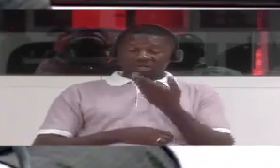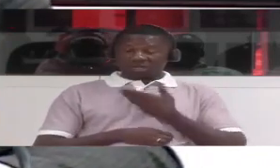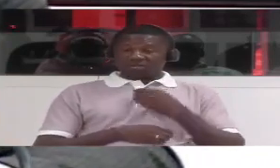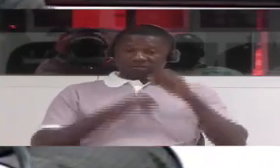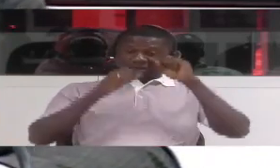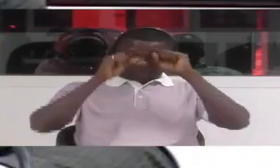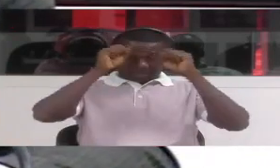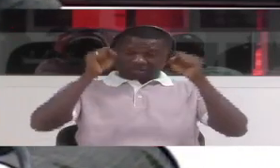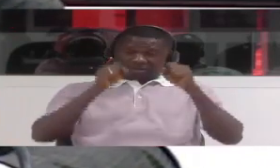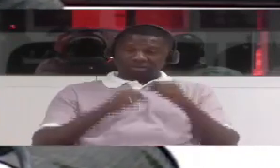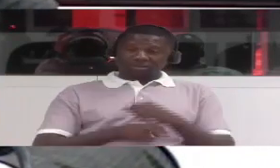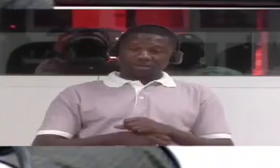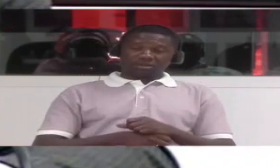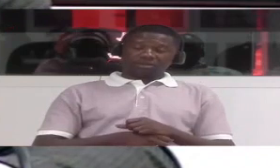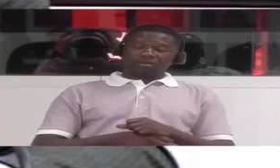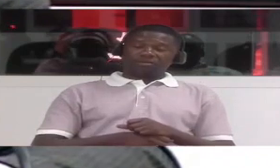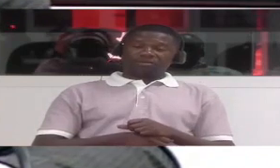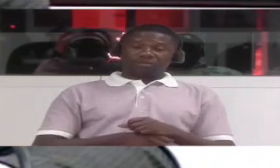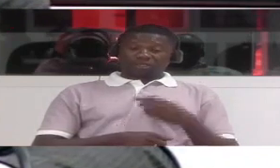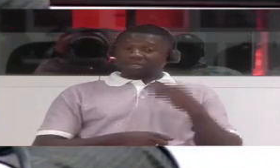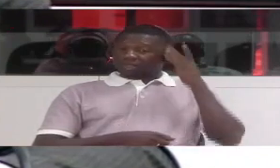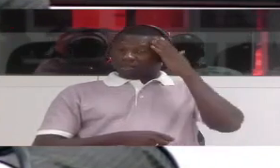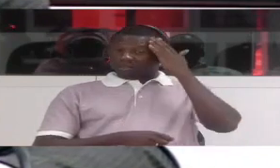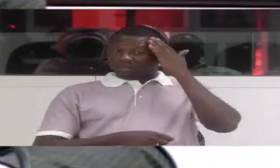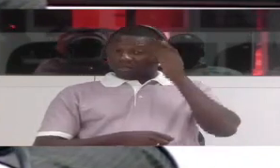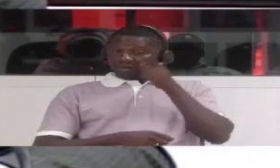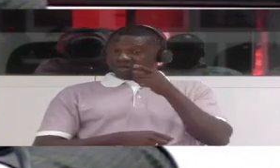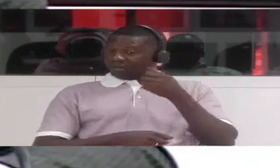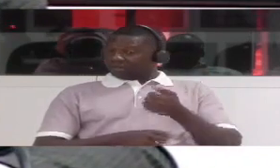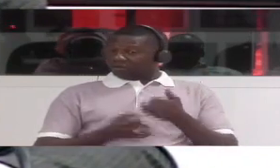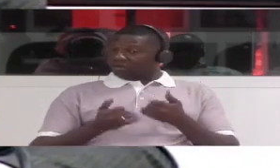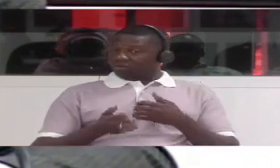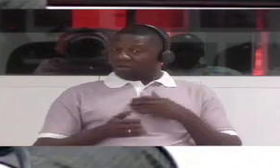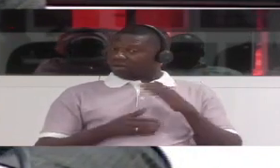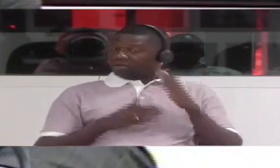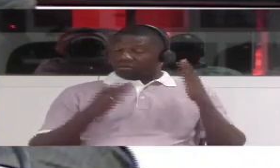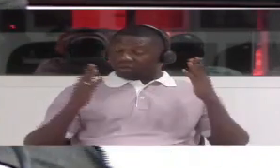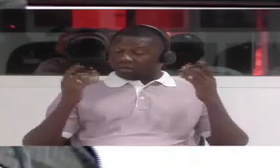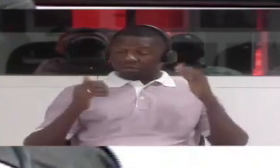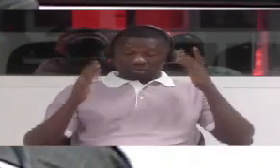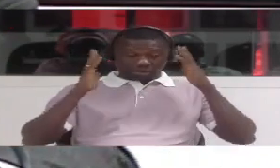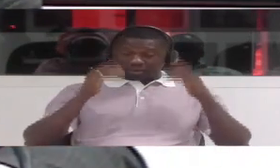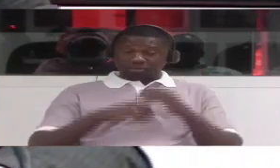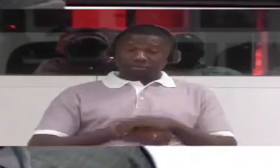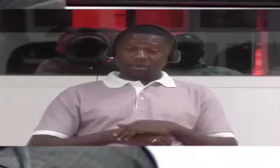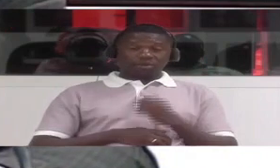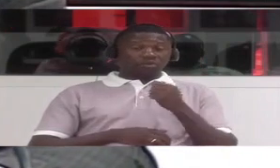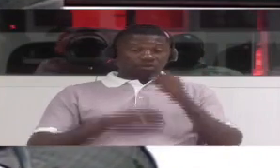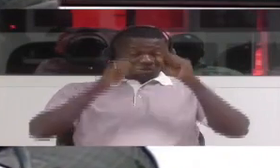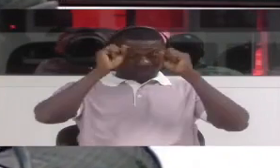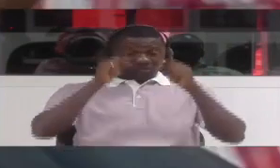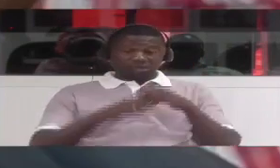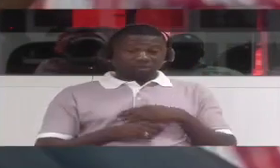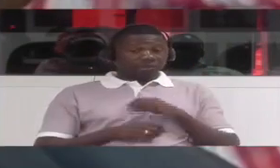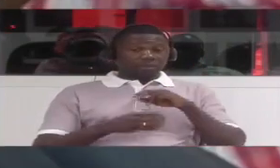So that sent us a real signal that obviously now we are in deep trouble because the regime will not stop at anything, even if it meant killing us.